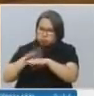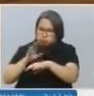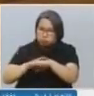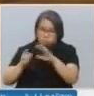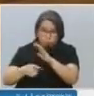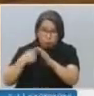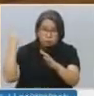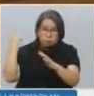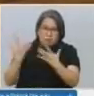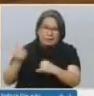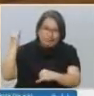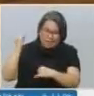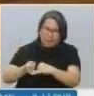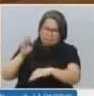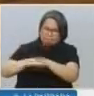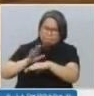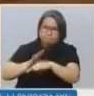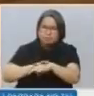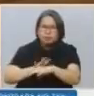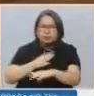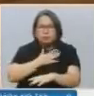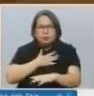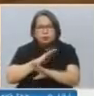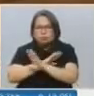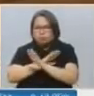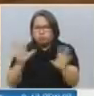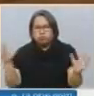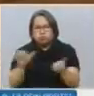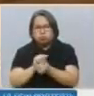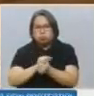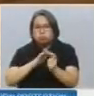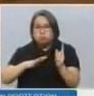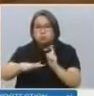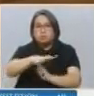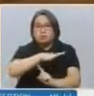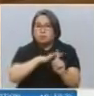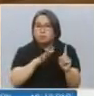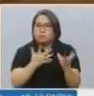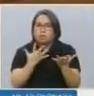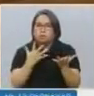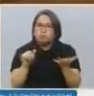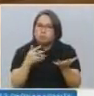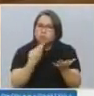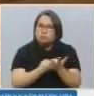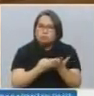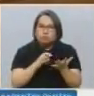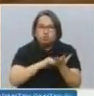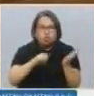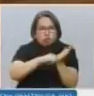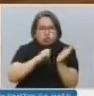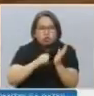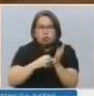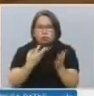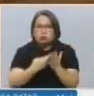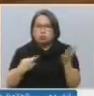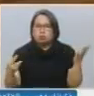time. Do not destroy the environment or compromise our resources.